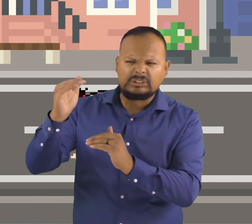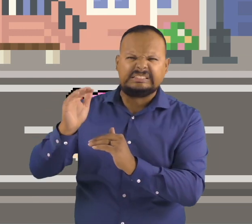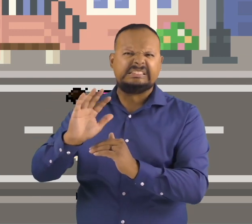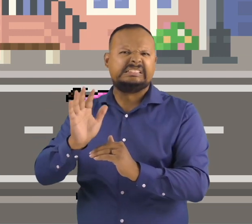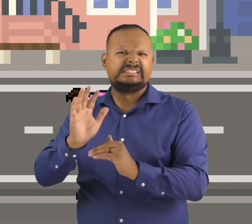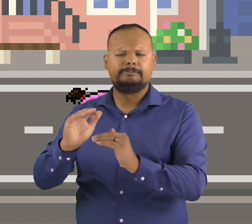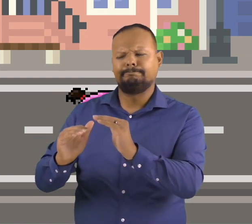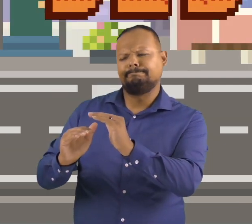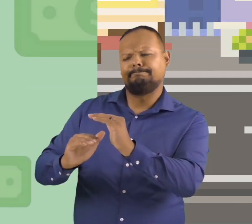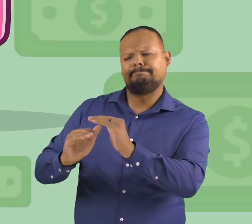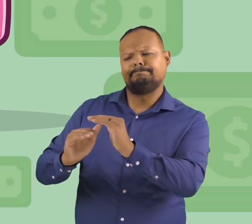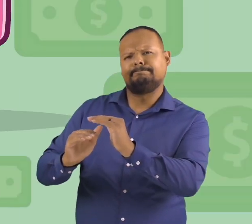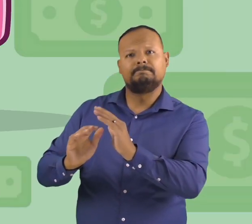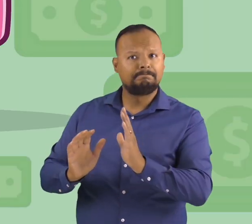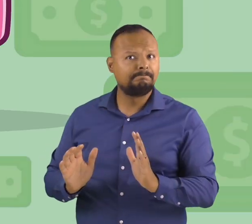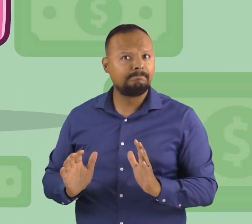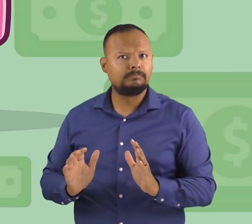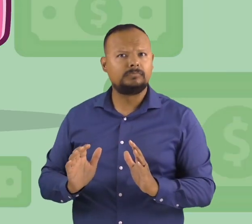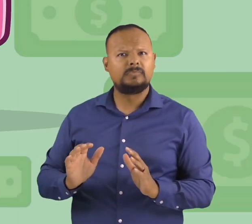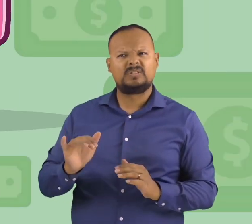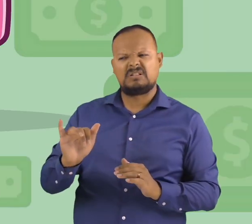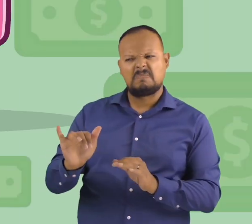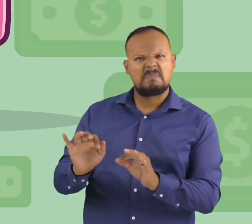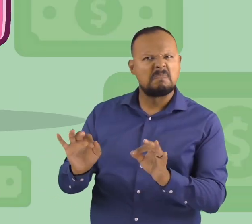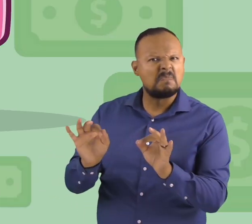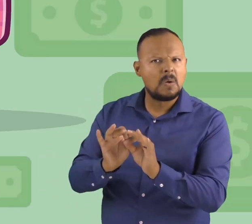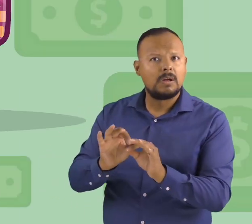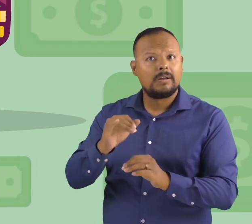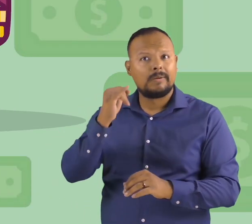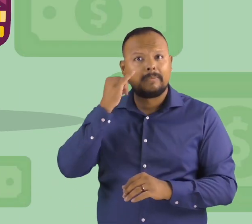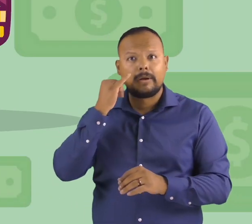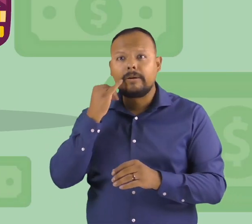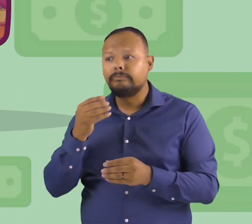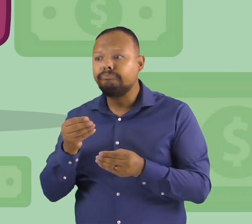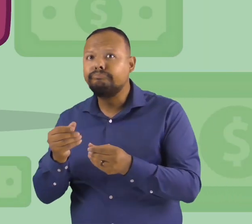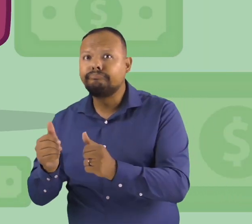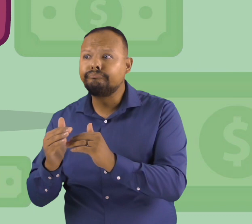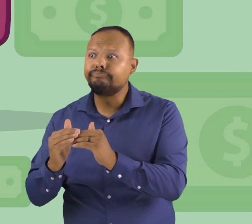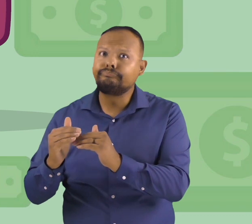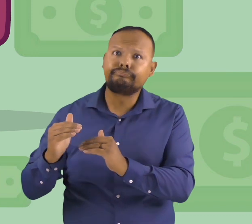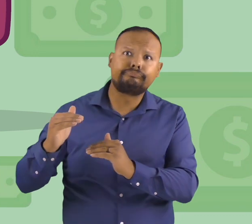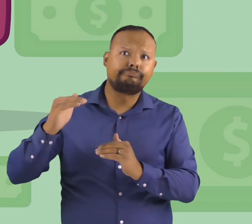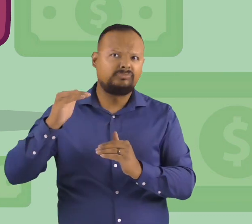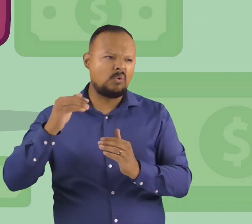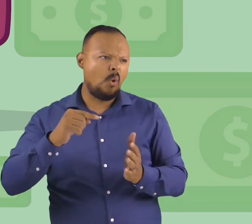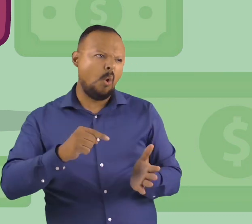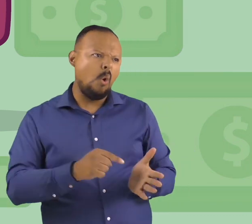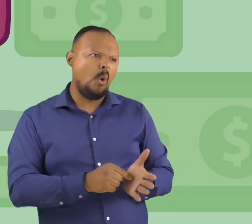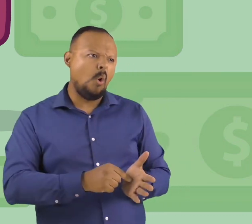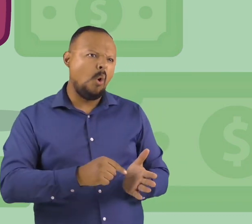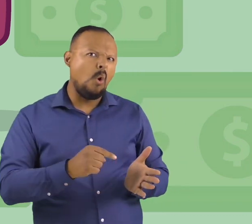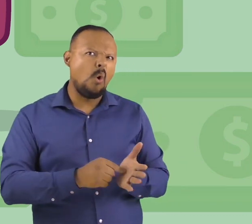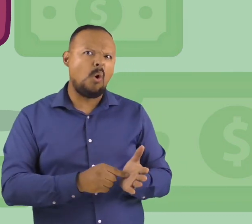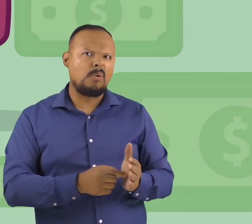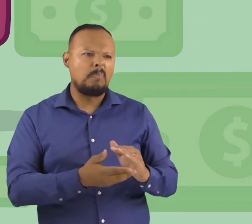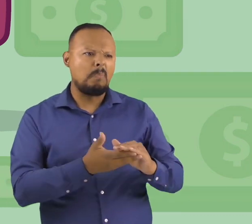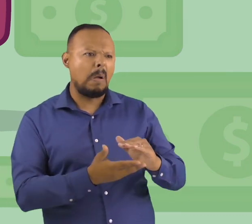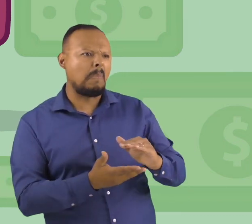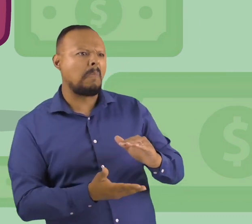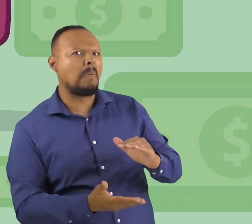more money than you have. If you spend more money than you have saved, you will go into debt.